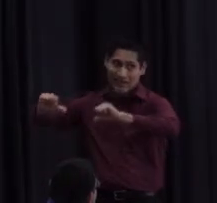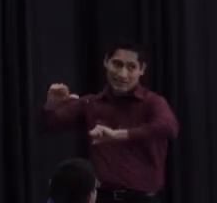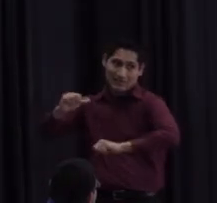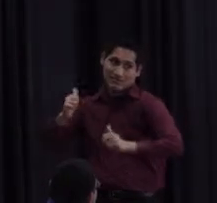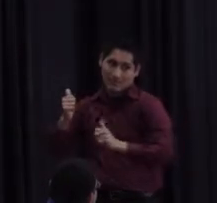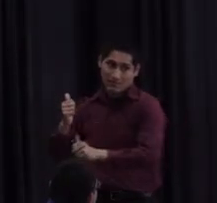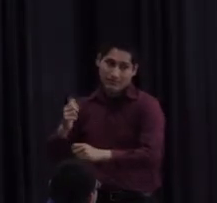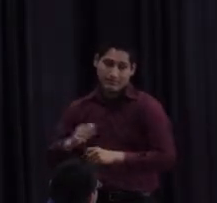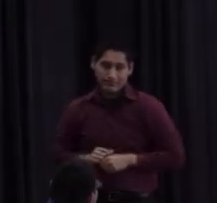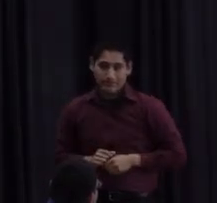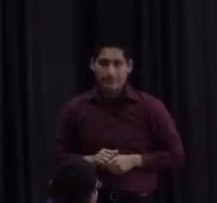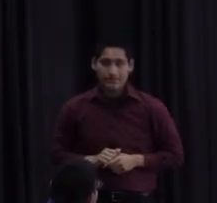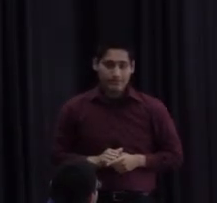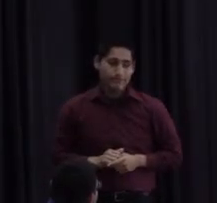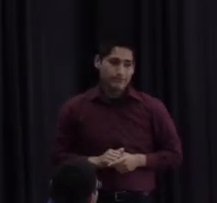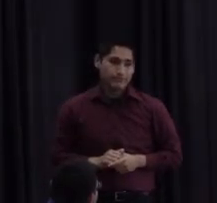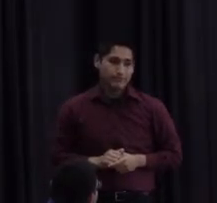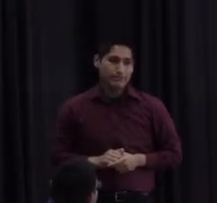So,